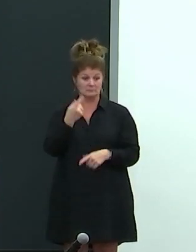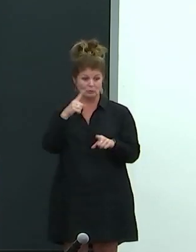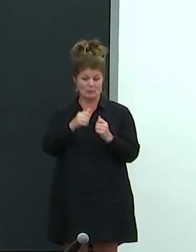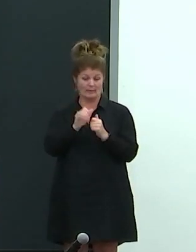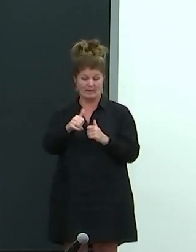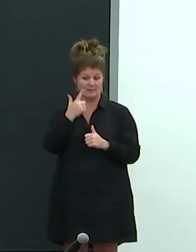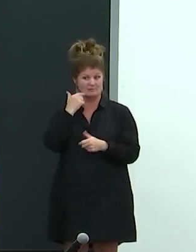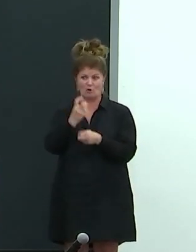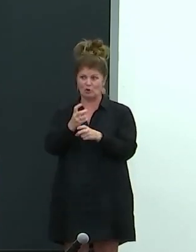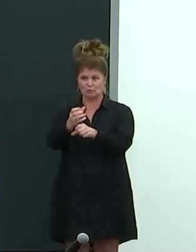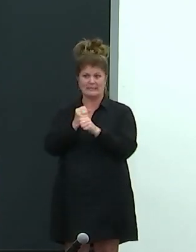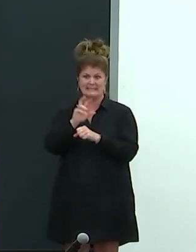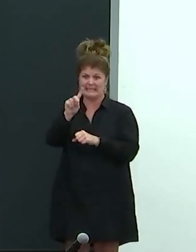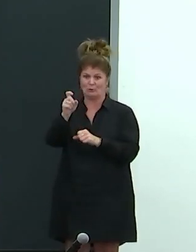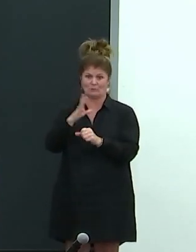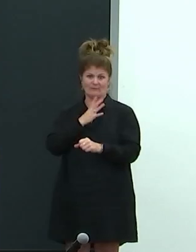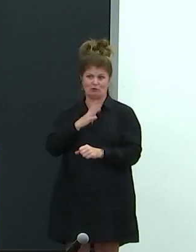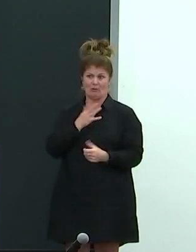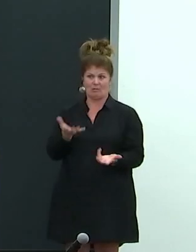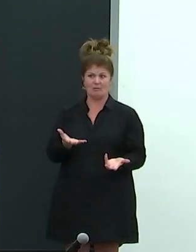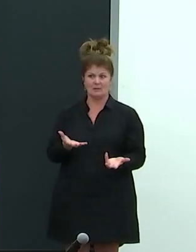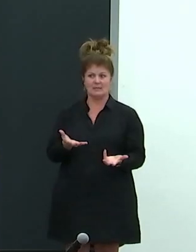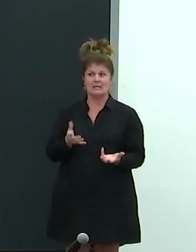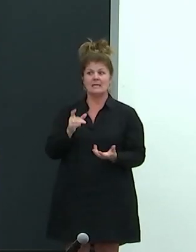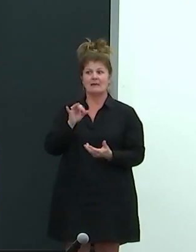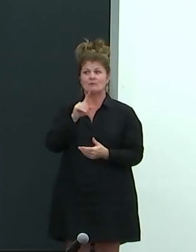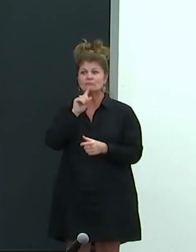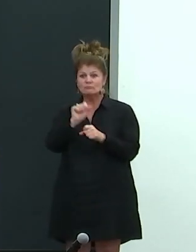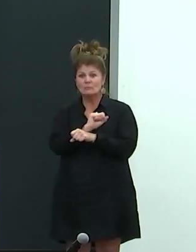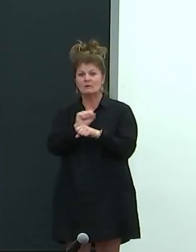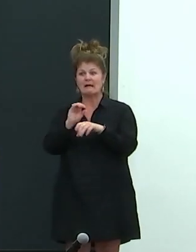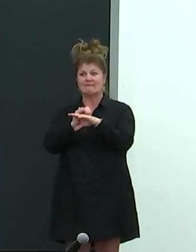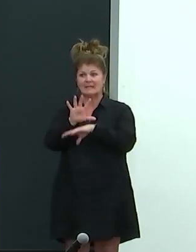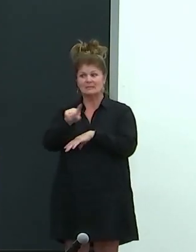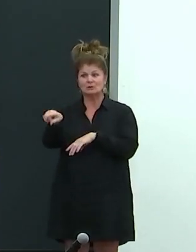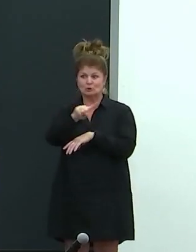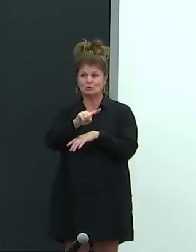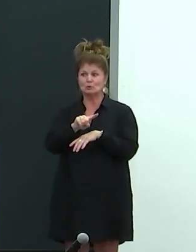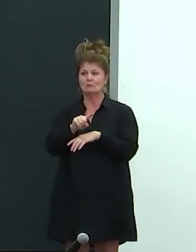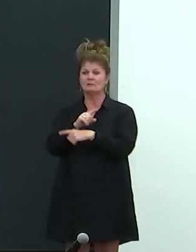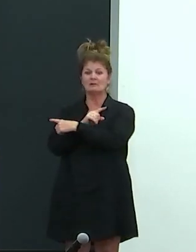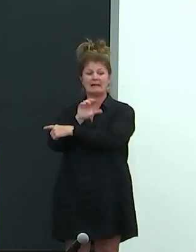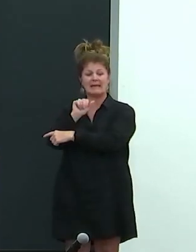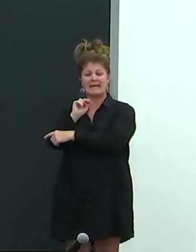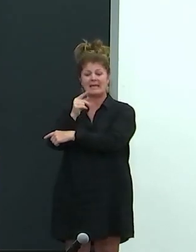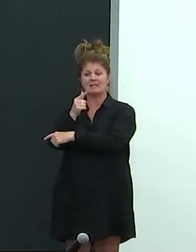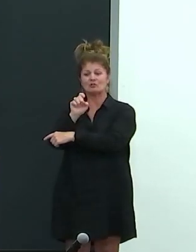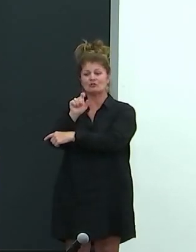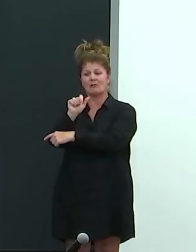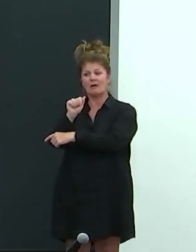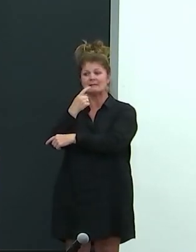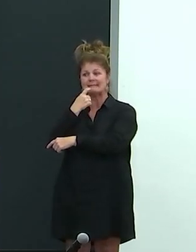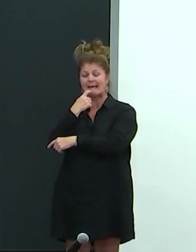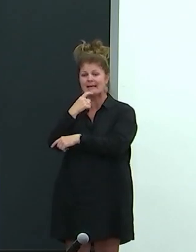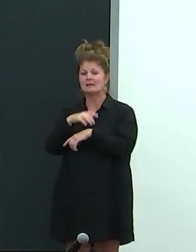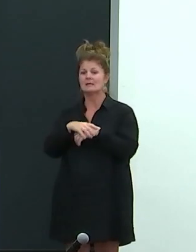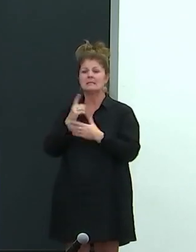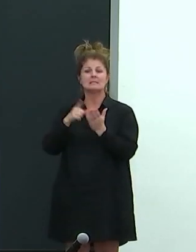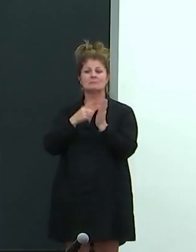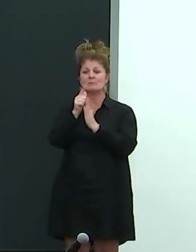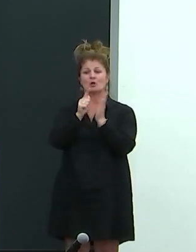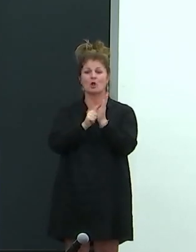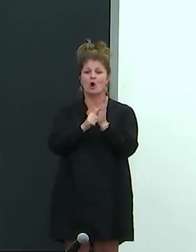if you truly believe something and it affects you, like Angela had said, like sometimes like the laws are just